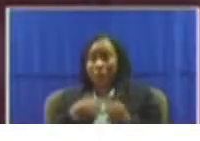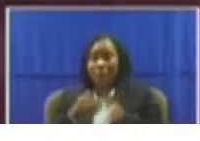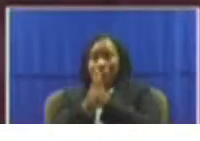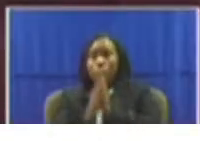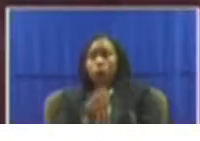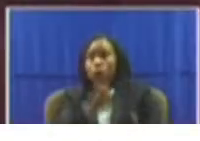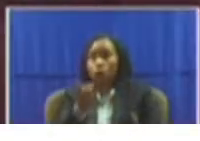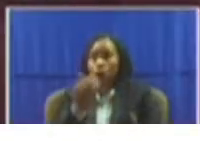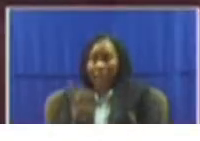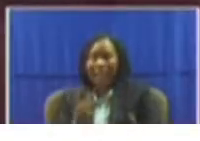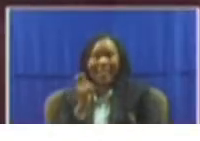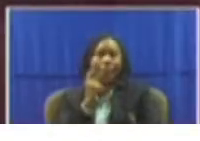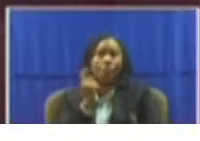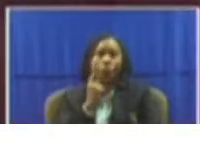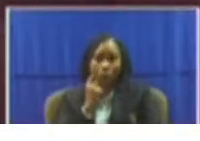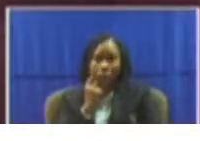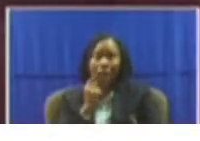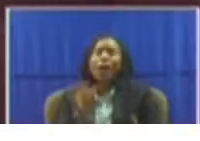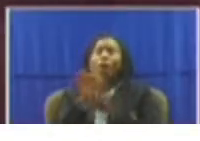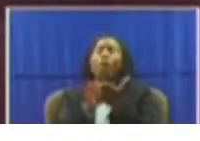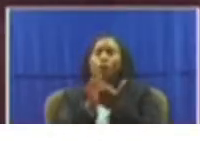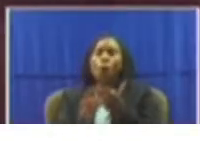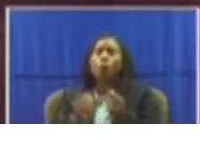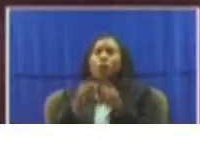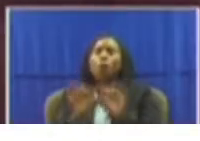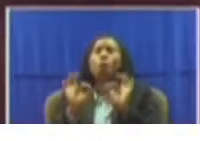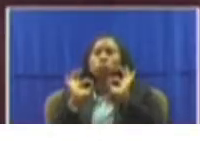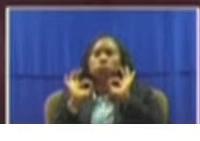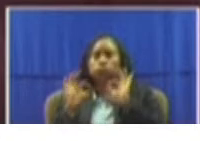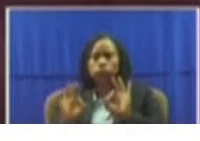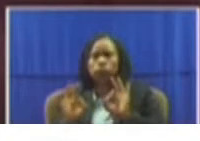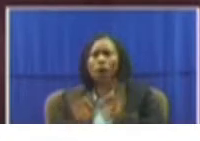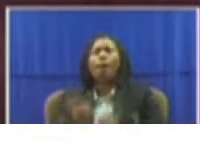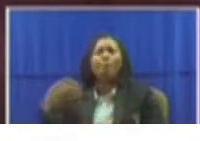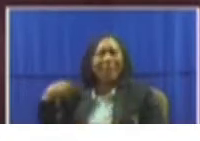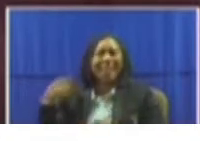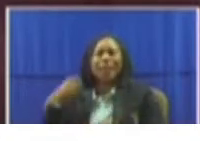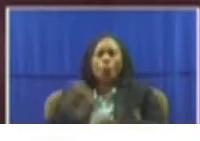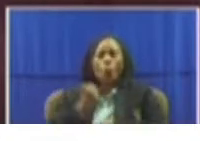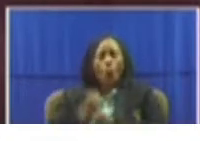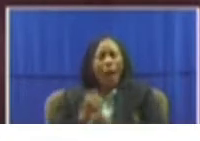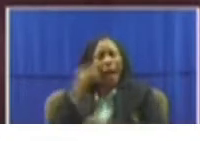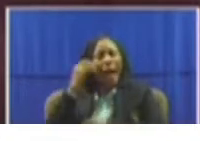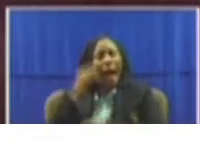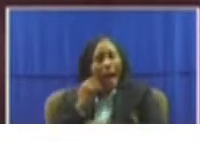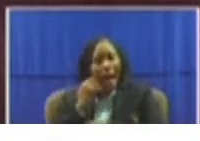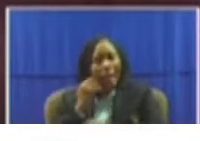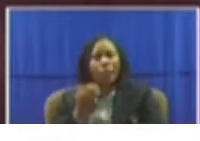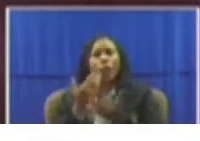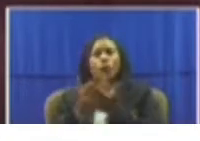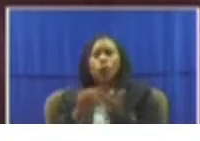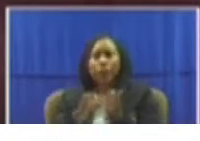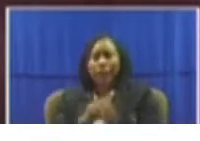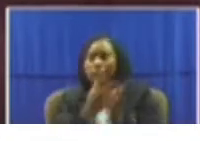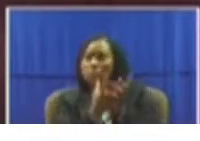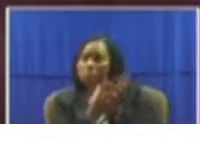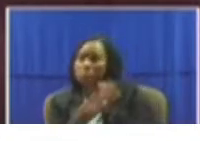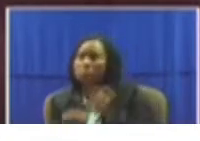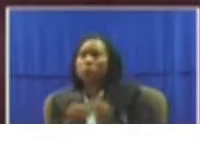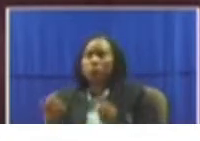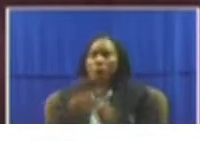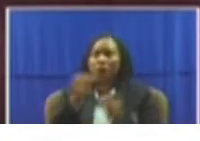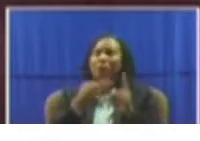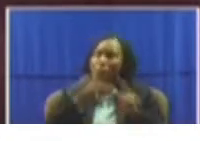simple, is that you vote for capable ministers who will work hard to pull South Africans out of poverty, who will